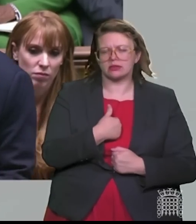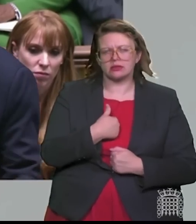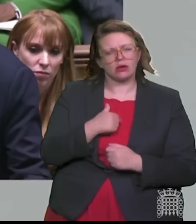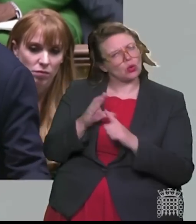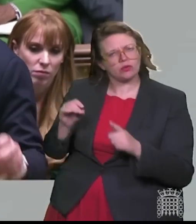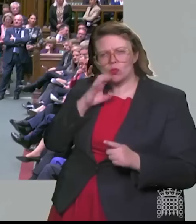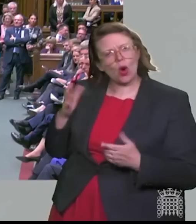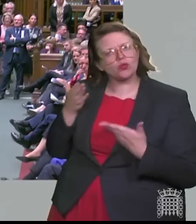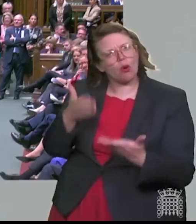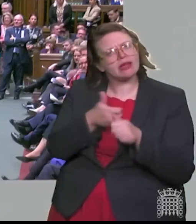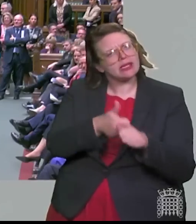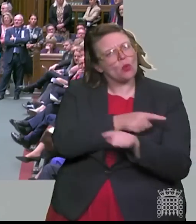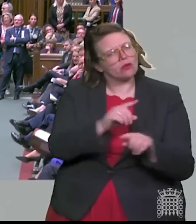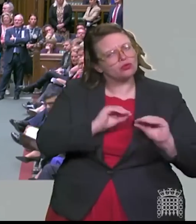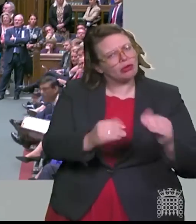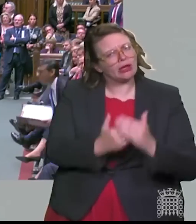he?